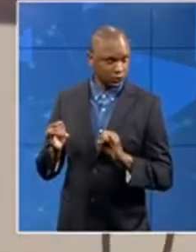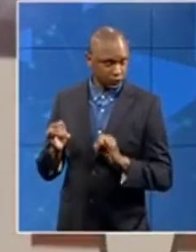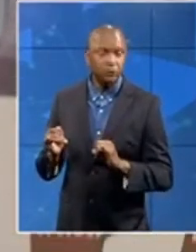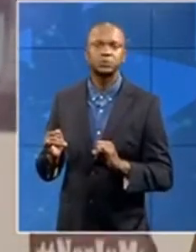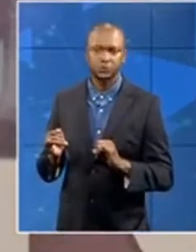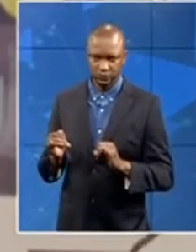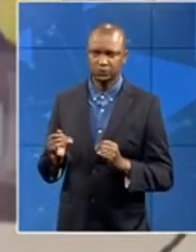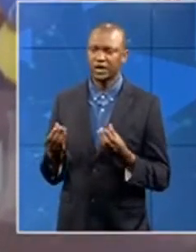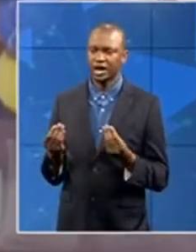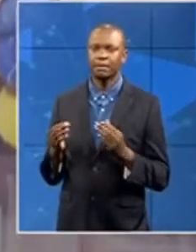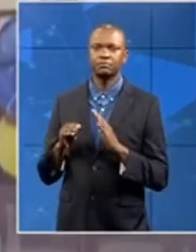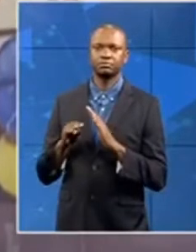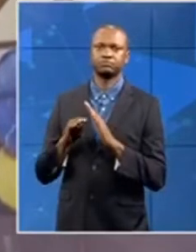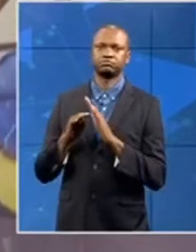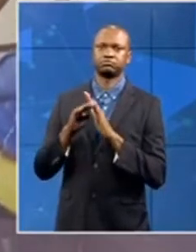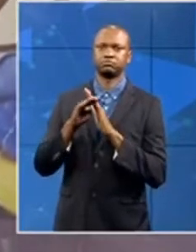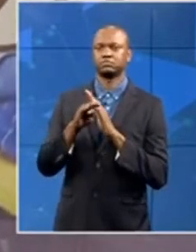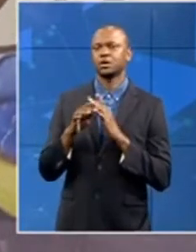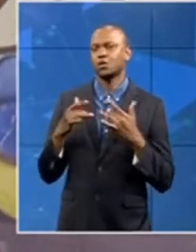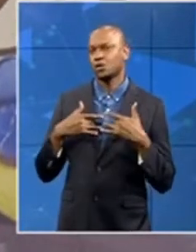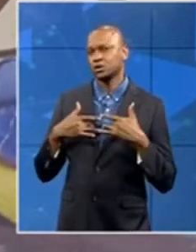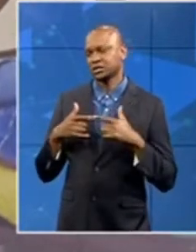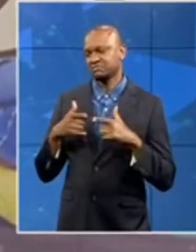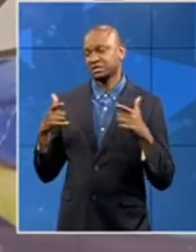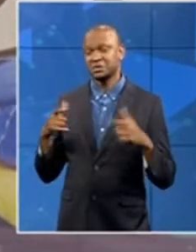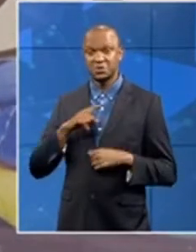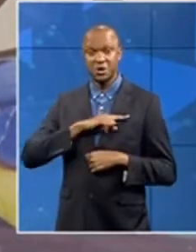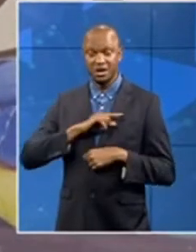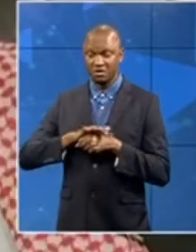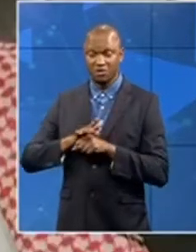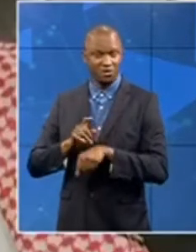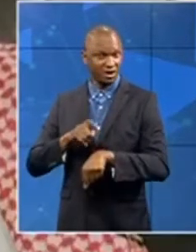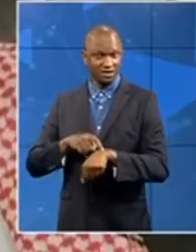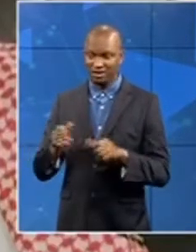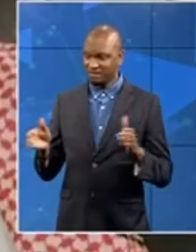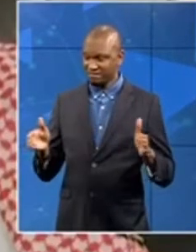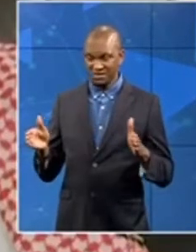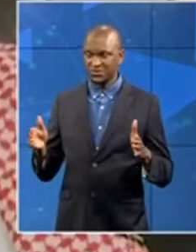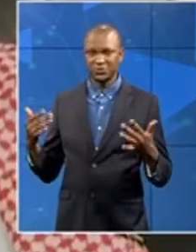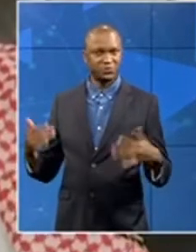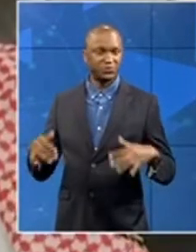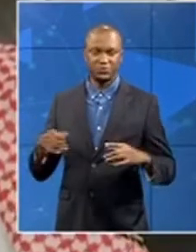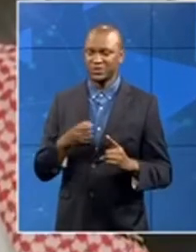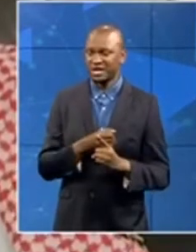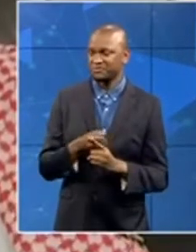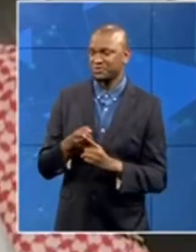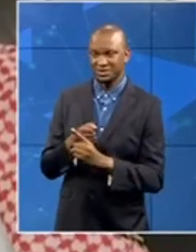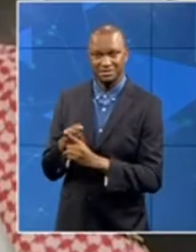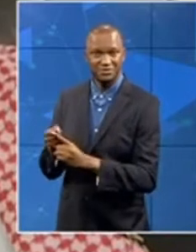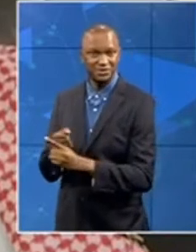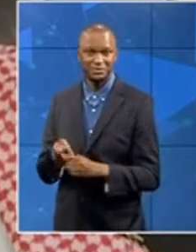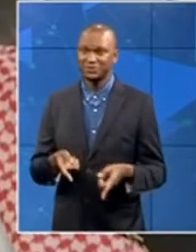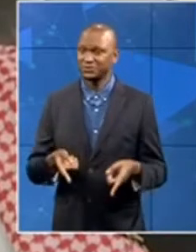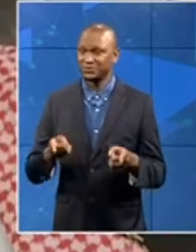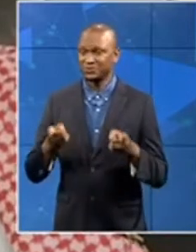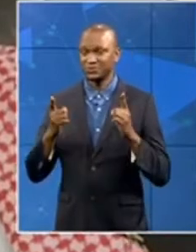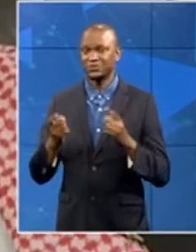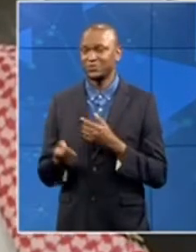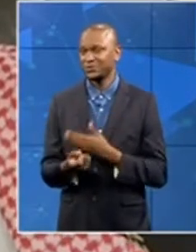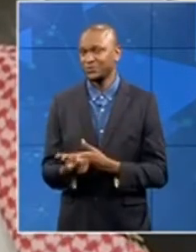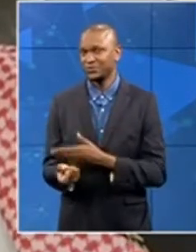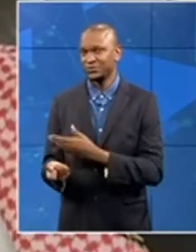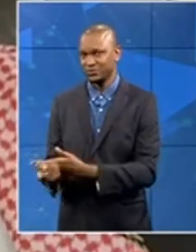ebantwana ikakhulu nyalo ngetikhatsi te-COVID. Notice that especially under the lockdown time that we have been